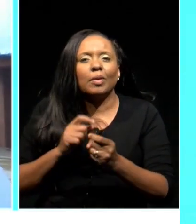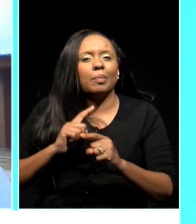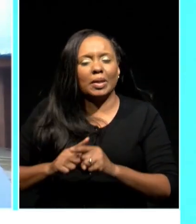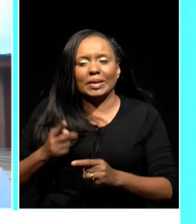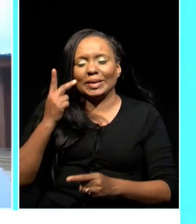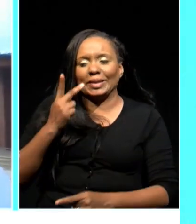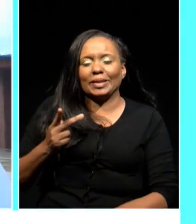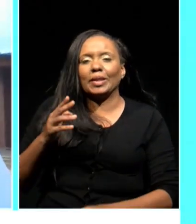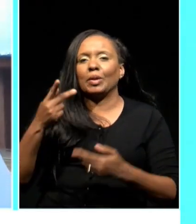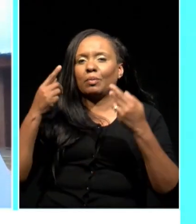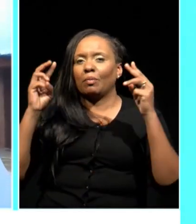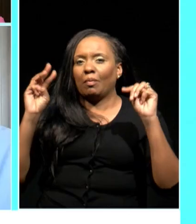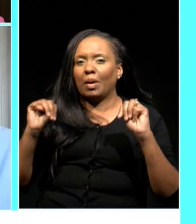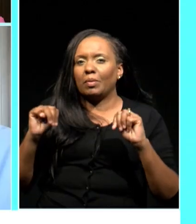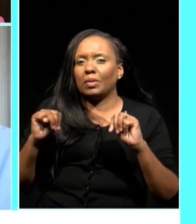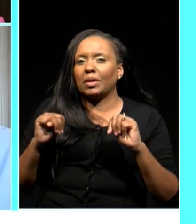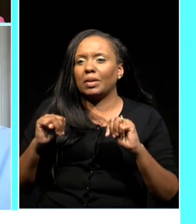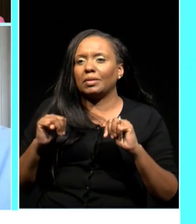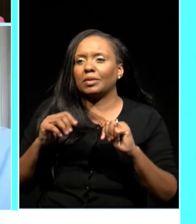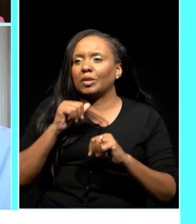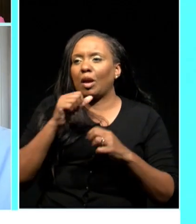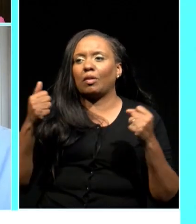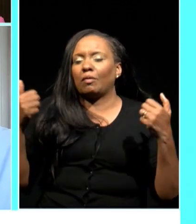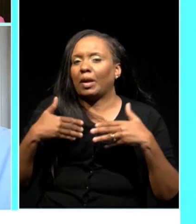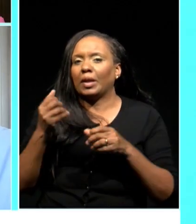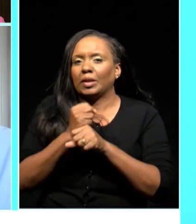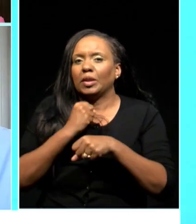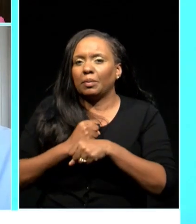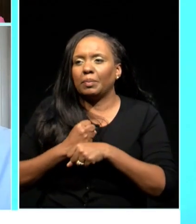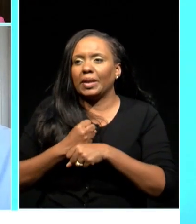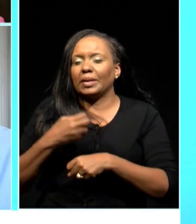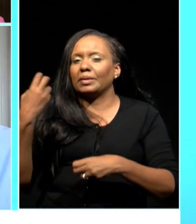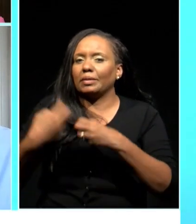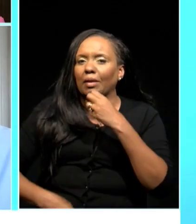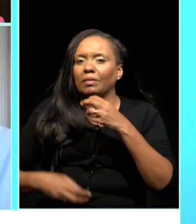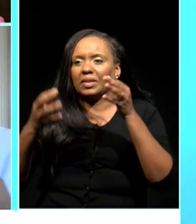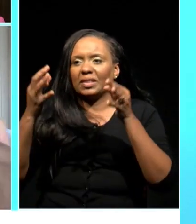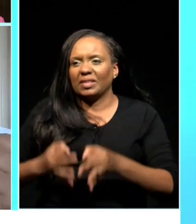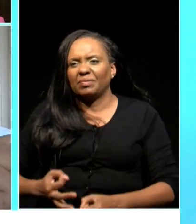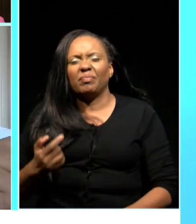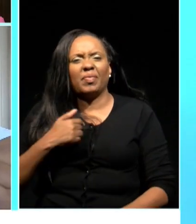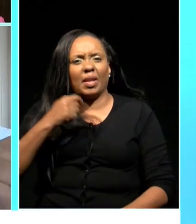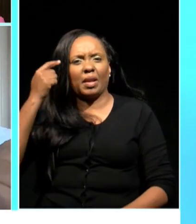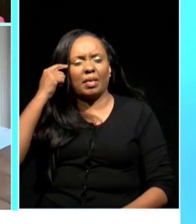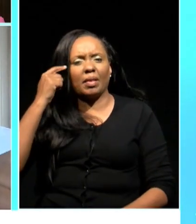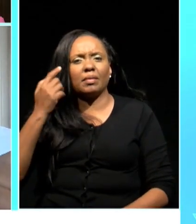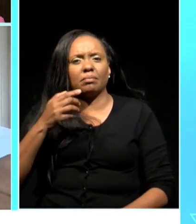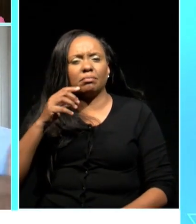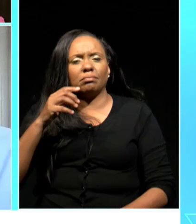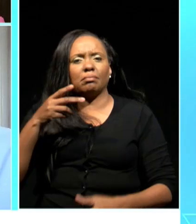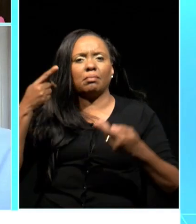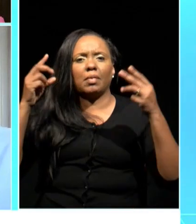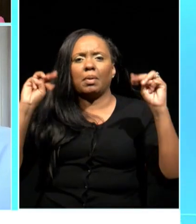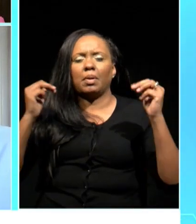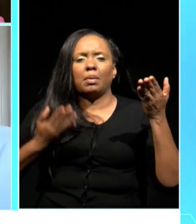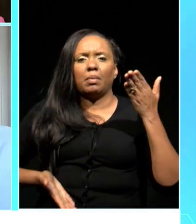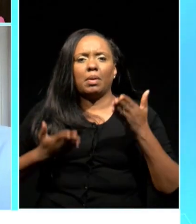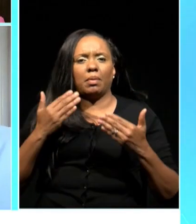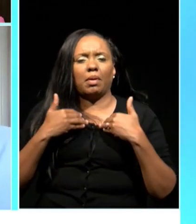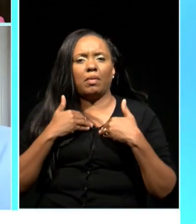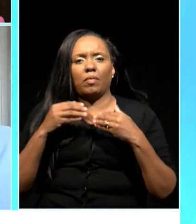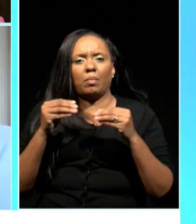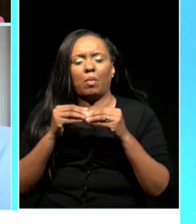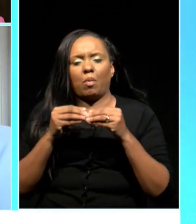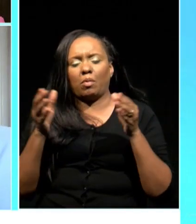prime minister. So I think that she's likely to go for a smaller cabinet because of all of the problems that